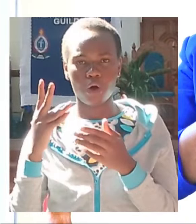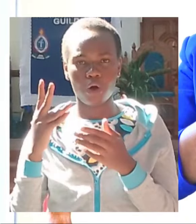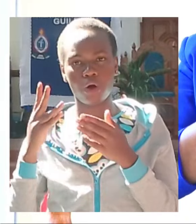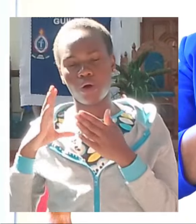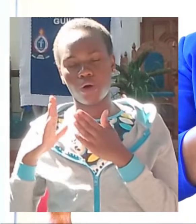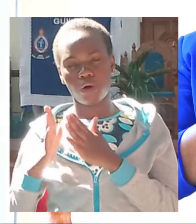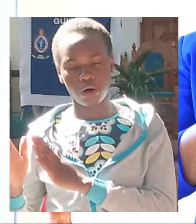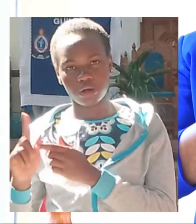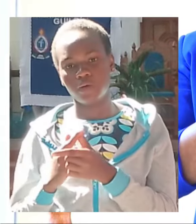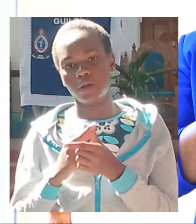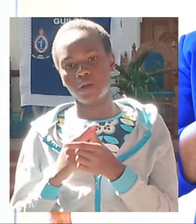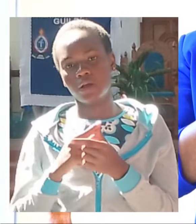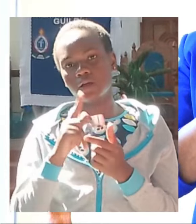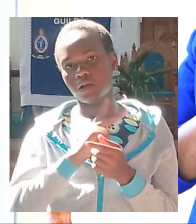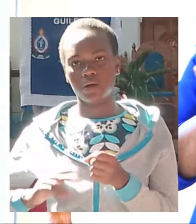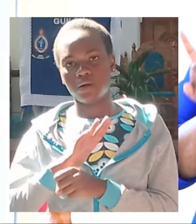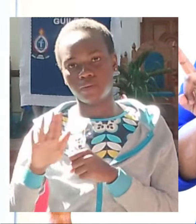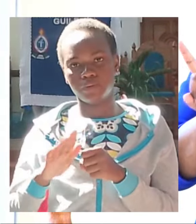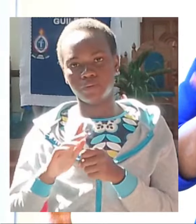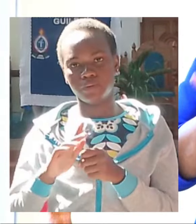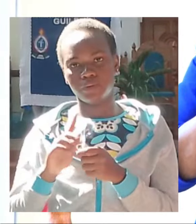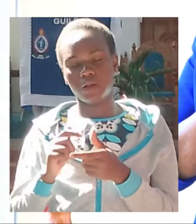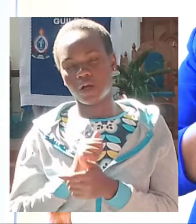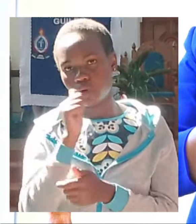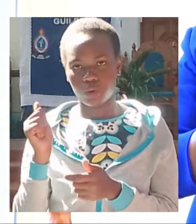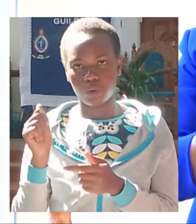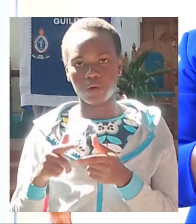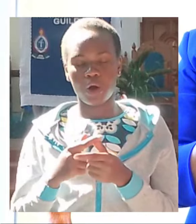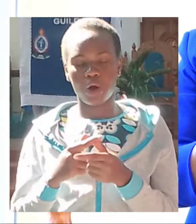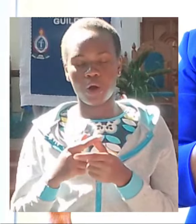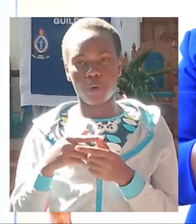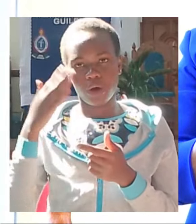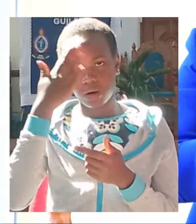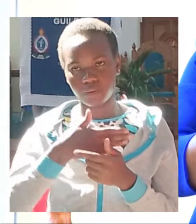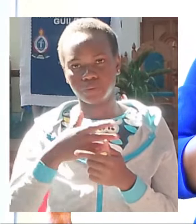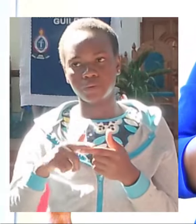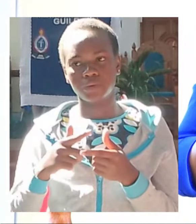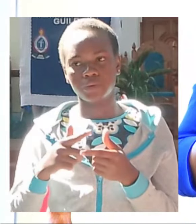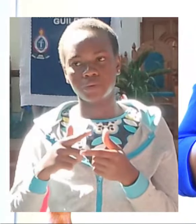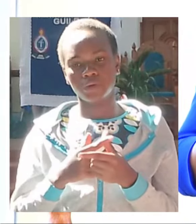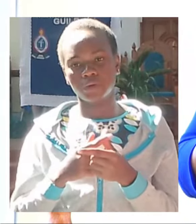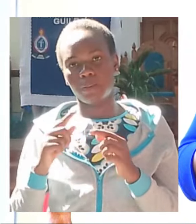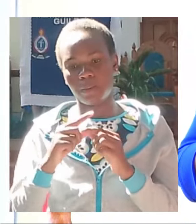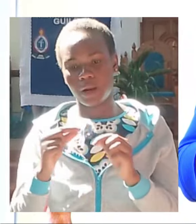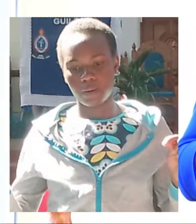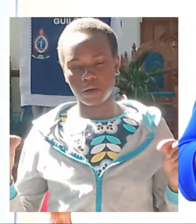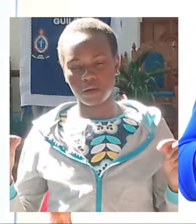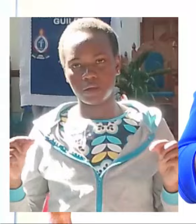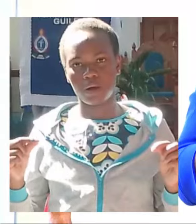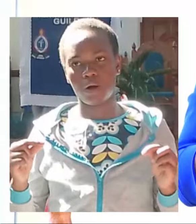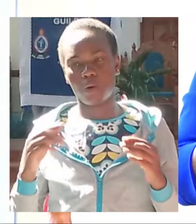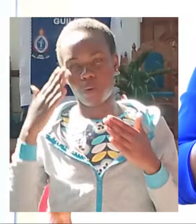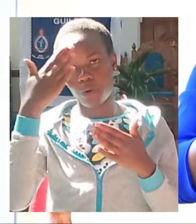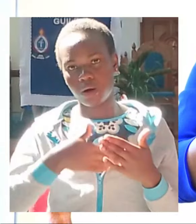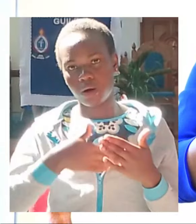this kingdom. These are the doors. These are the windows. This is the perimeter wall. Bwana